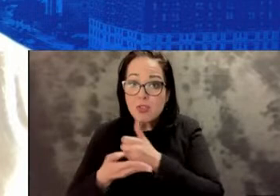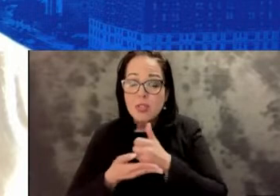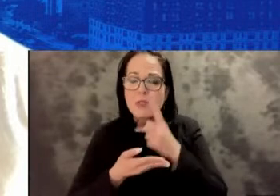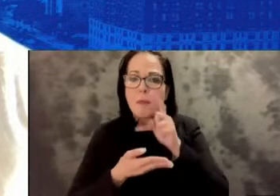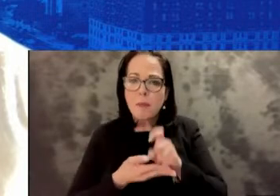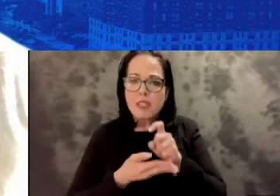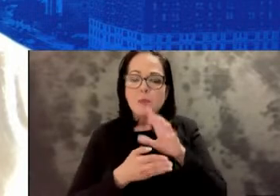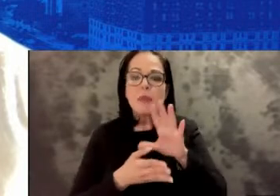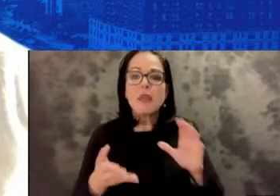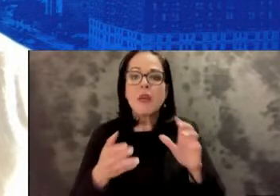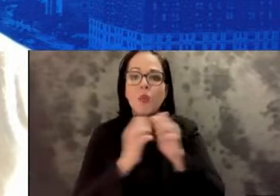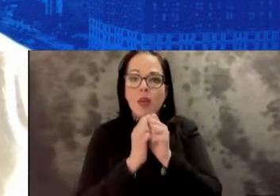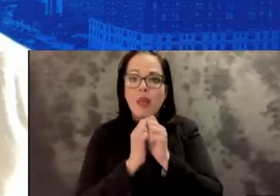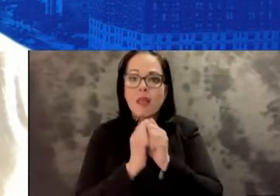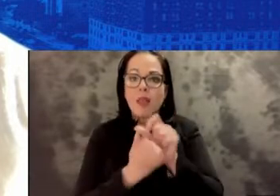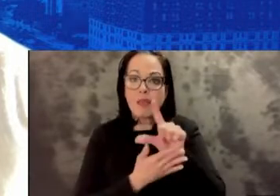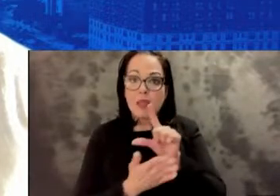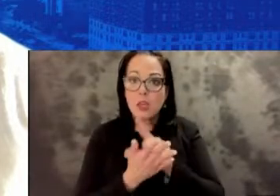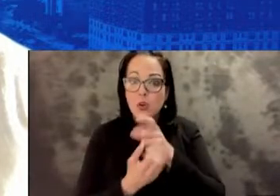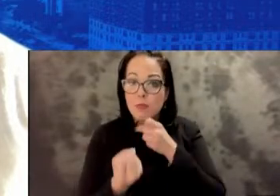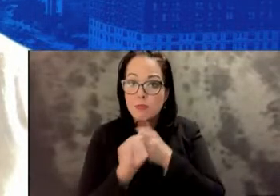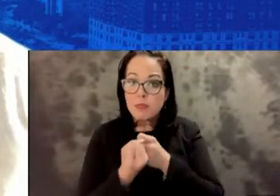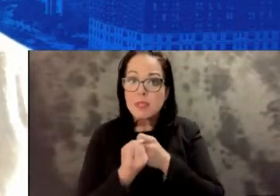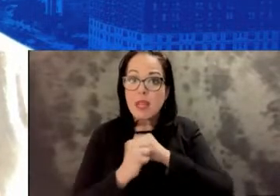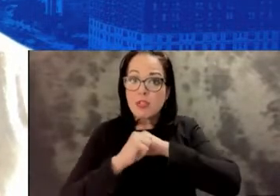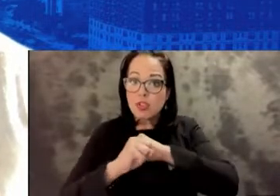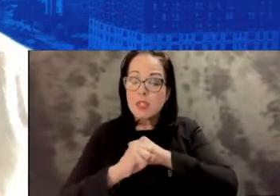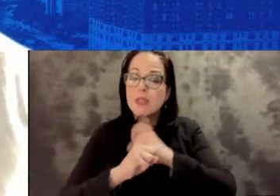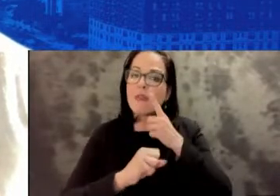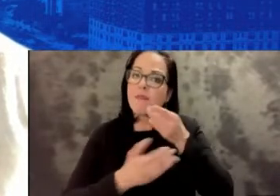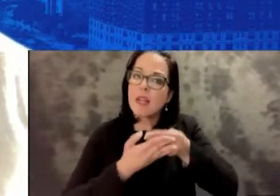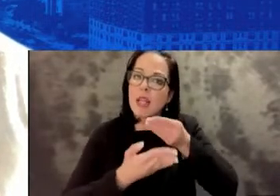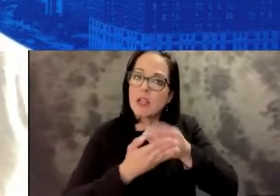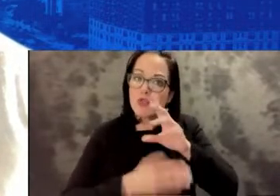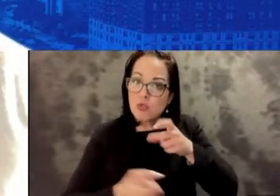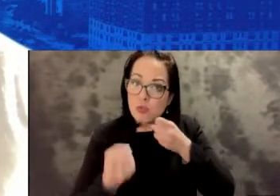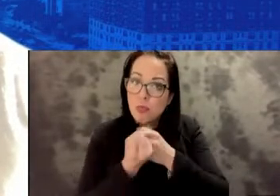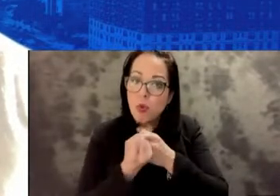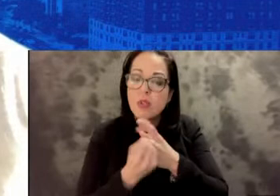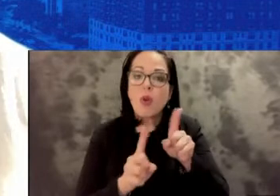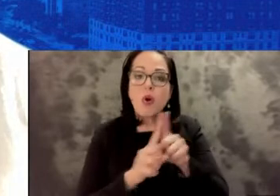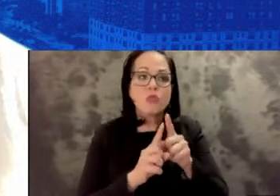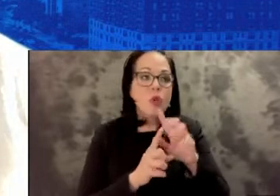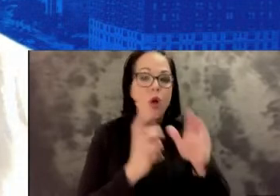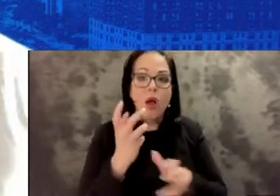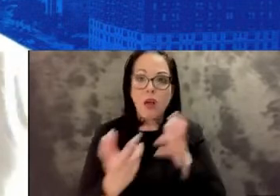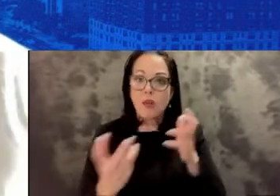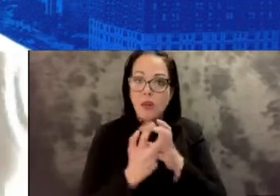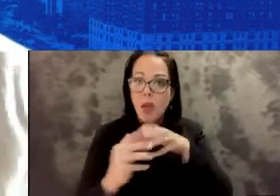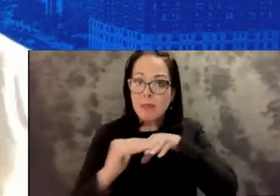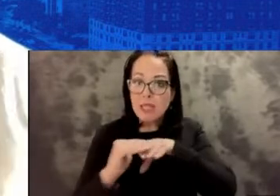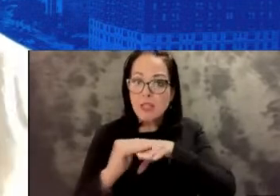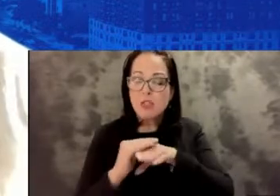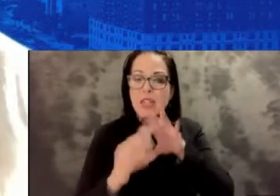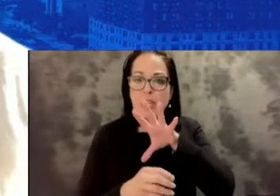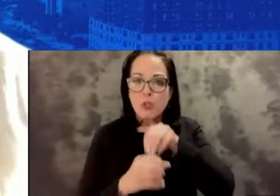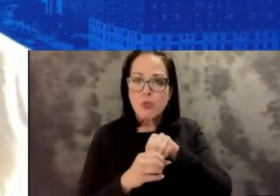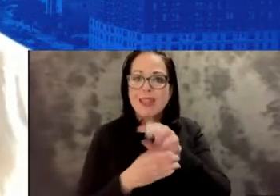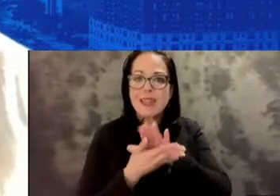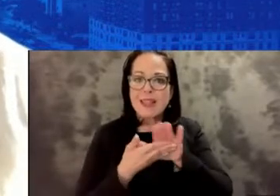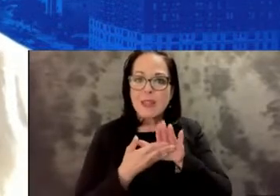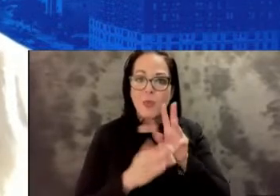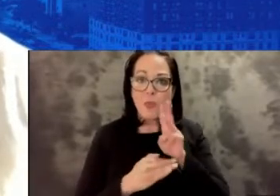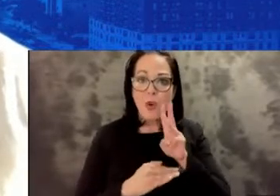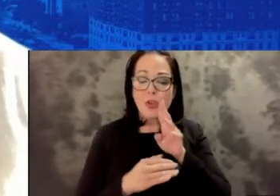legal protections, financial supports, and accommodations, including access to clean water throughout the pandemic,